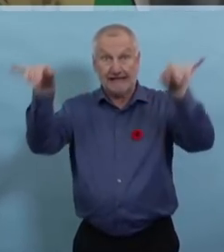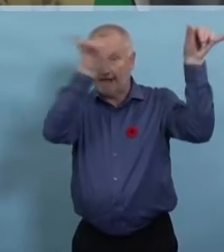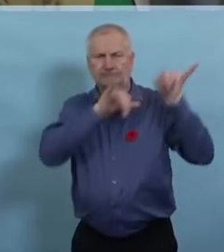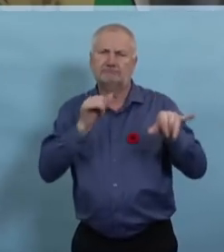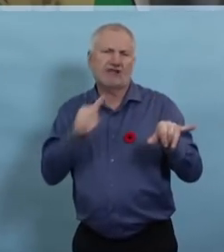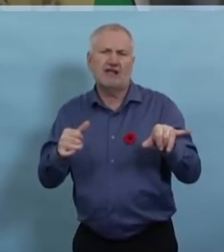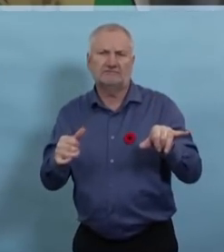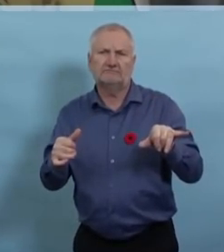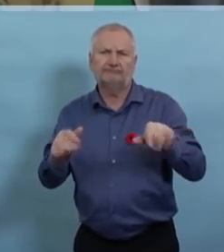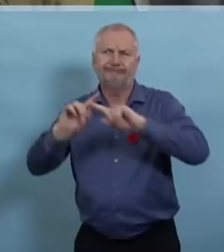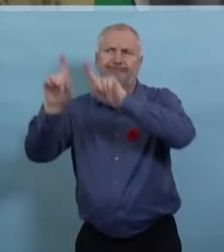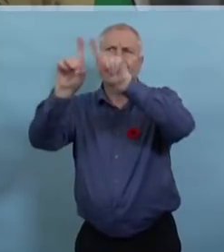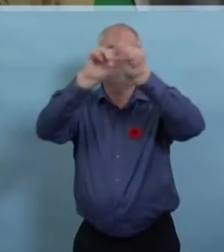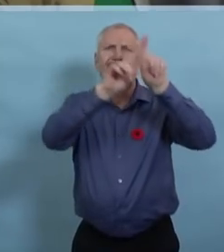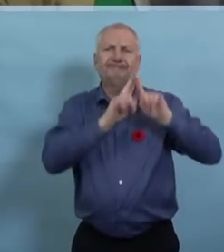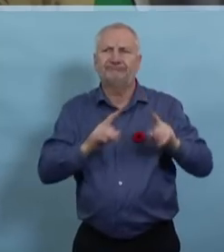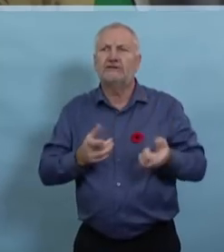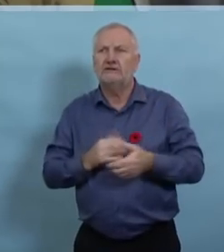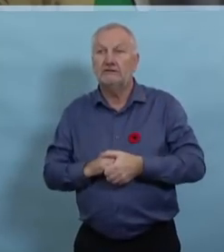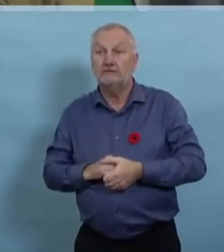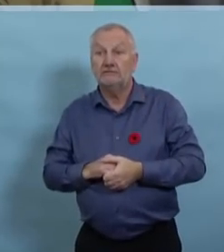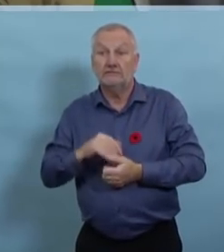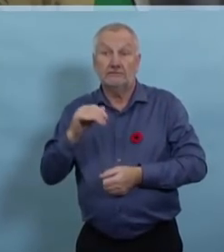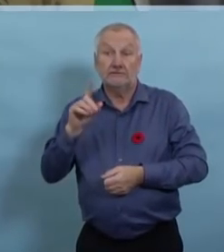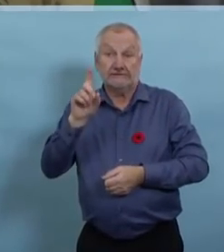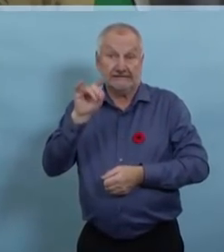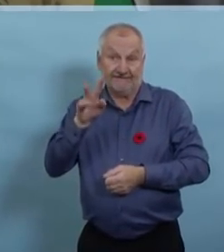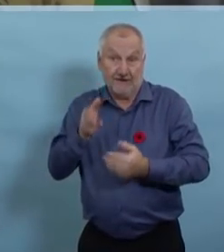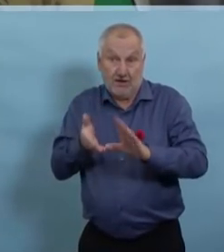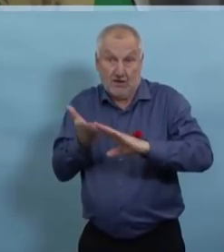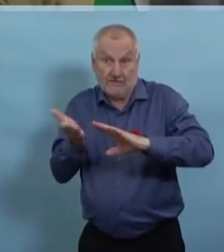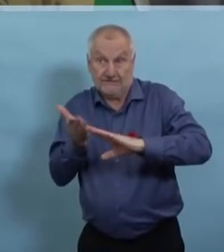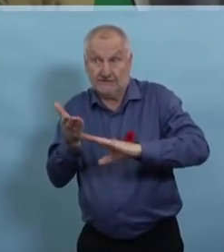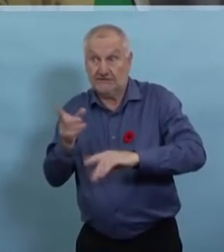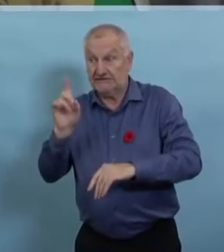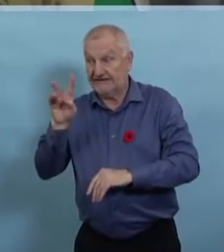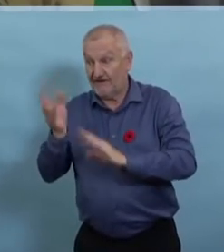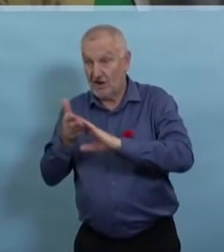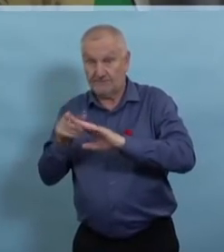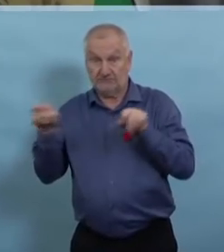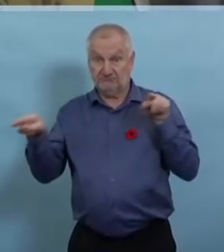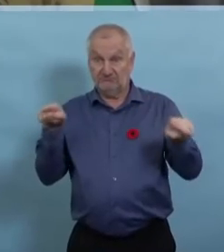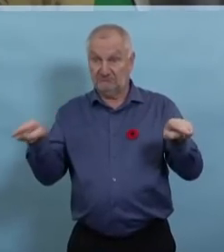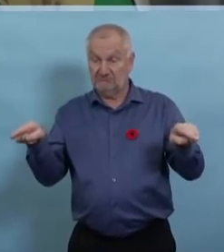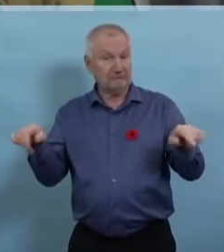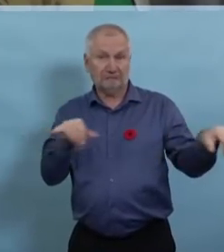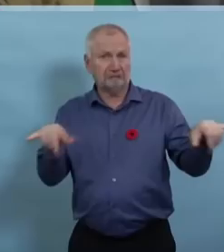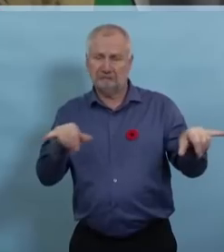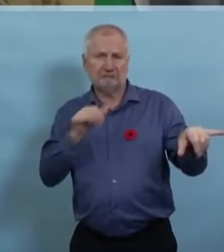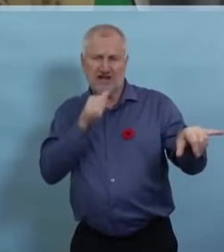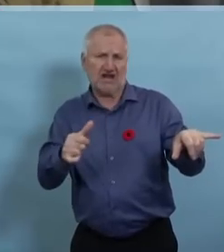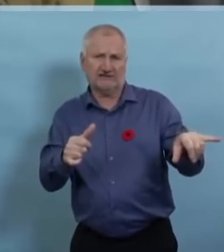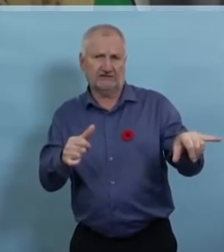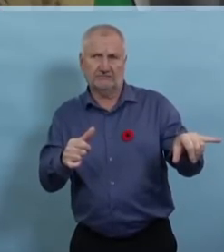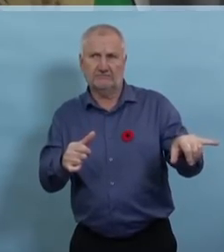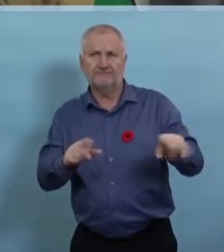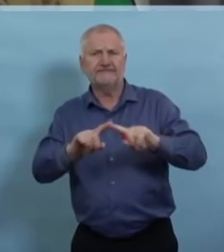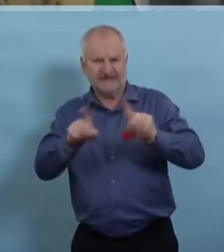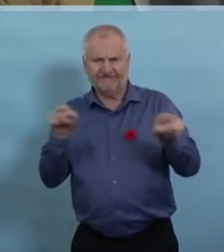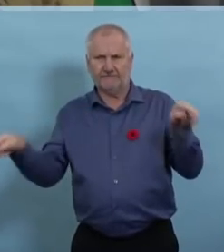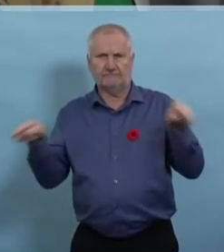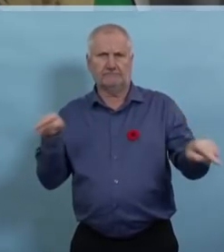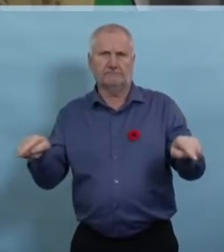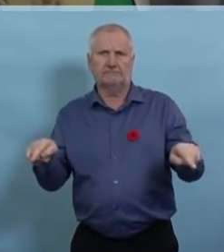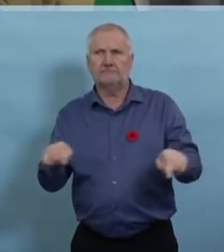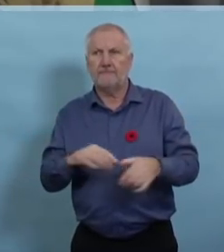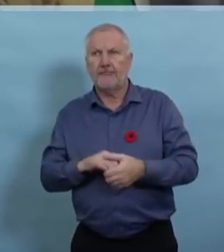their own division sometimes differently. So we don't always hear the exact same concerns from the individual divisions, but